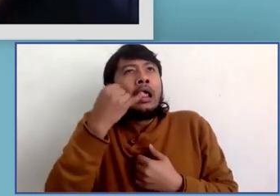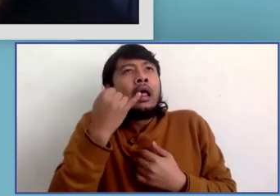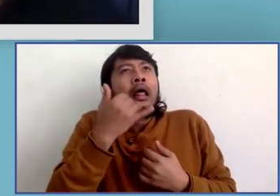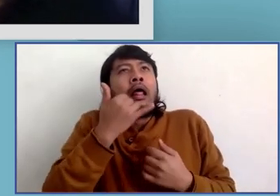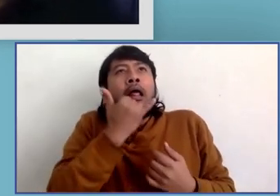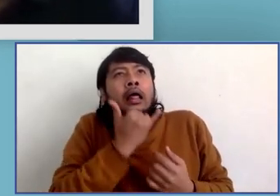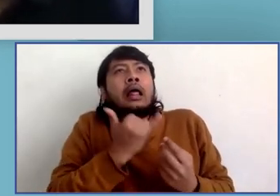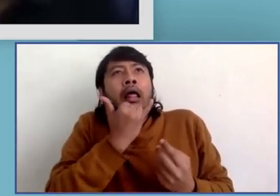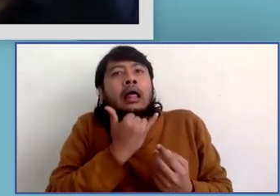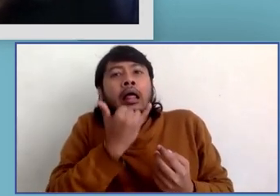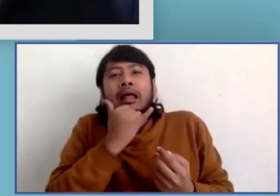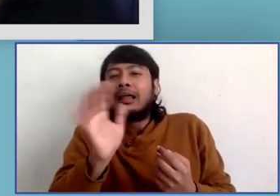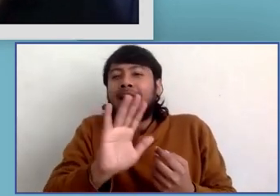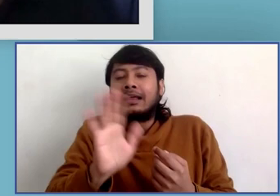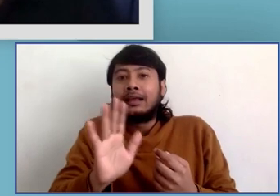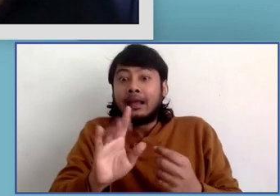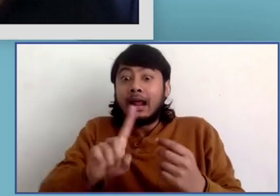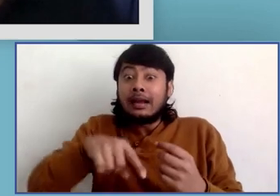in front of you right now.